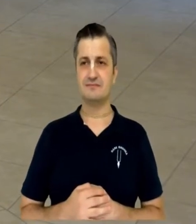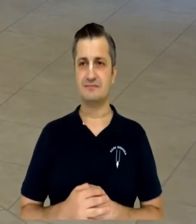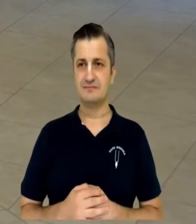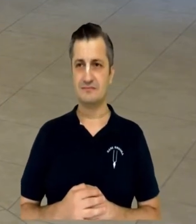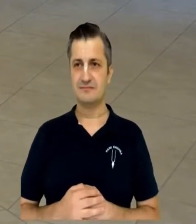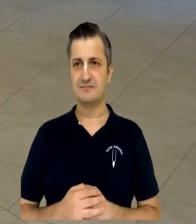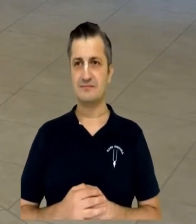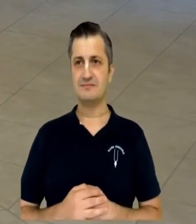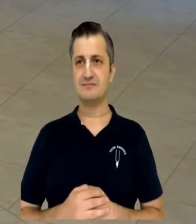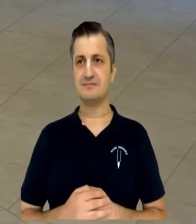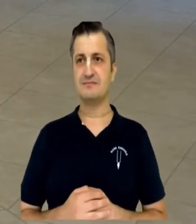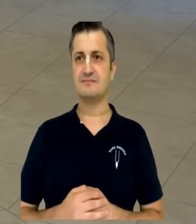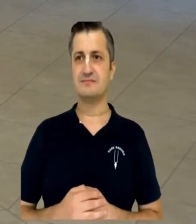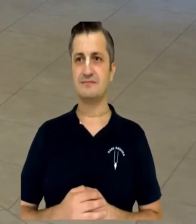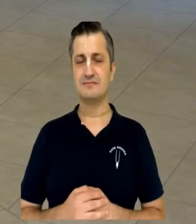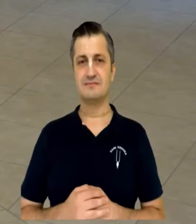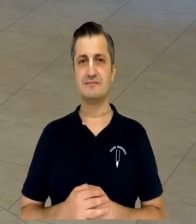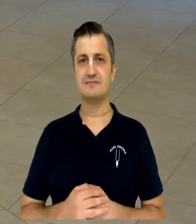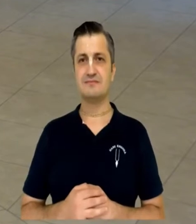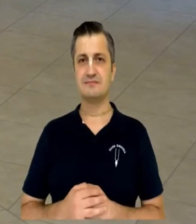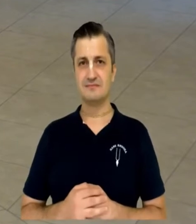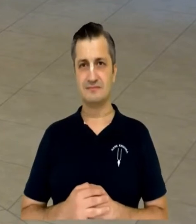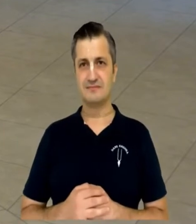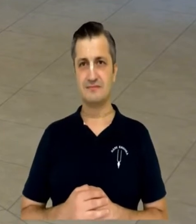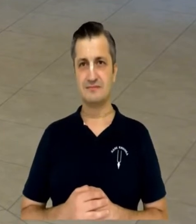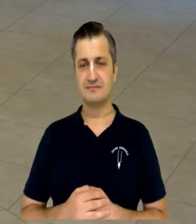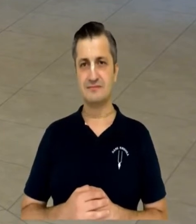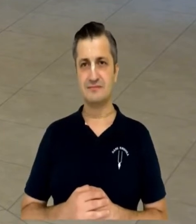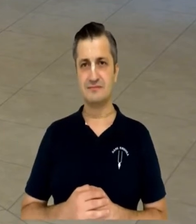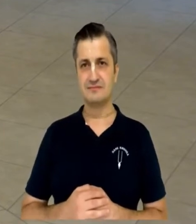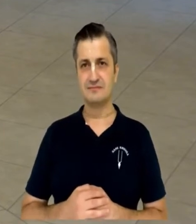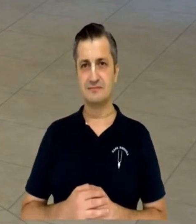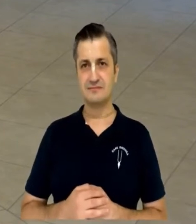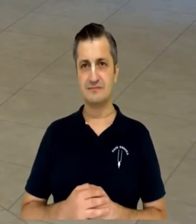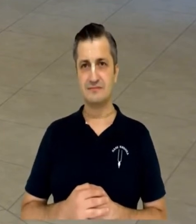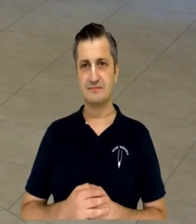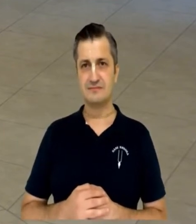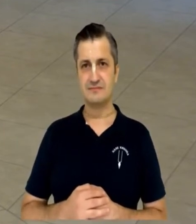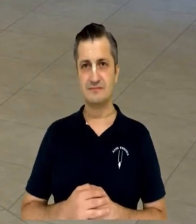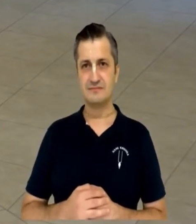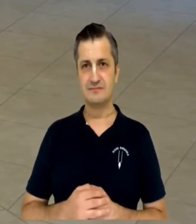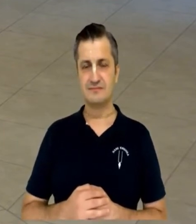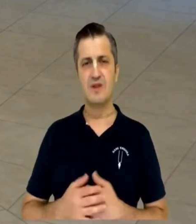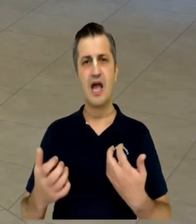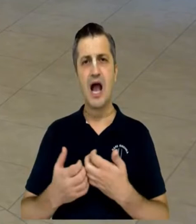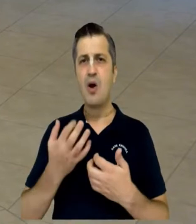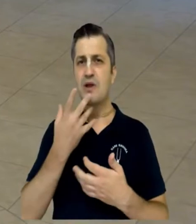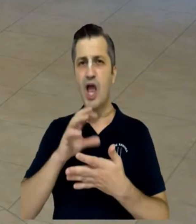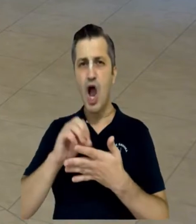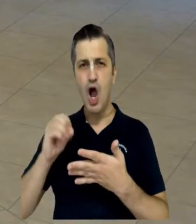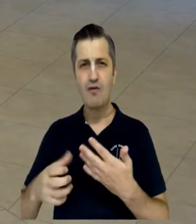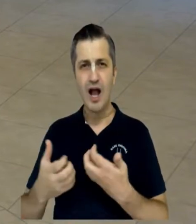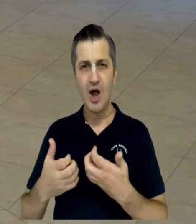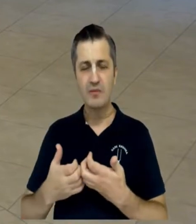bhutanam gyatva mam shantim richati. And also the translation is, a person in full consciousness of me, knowing me to